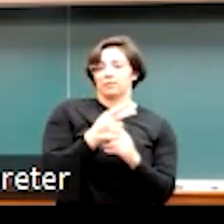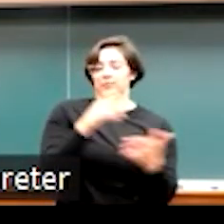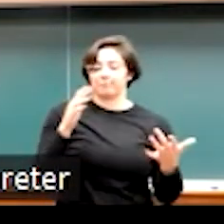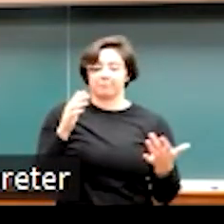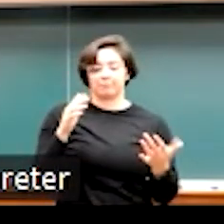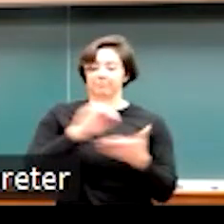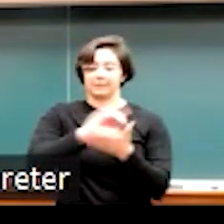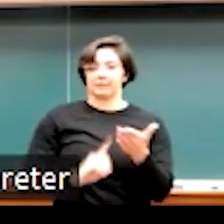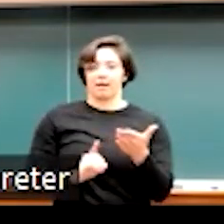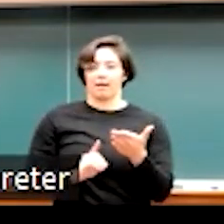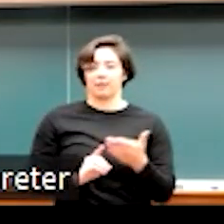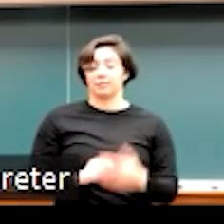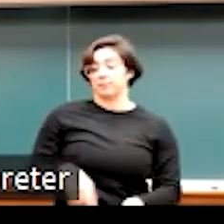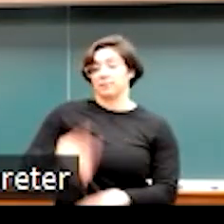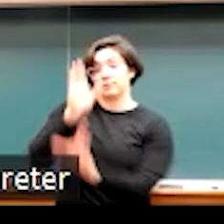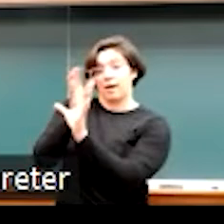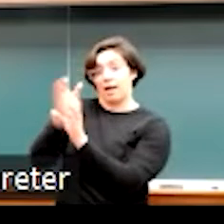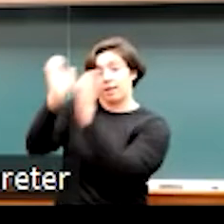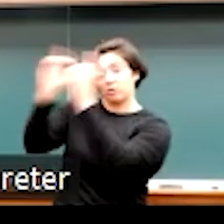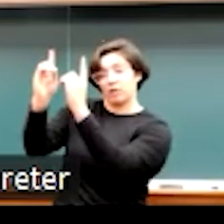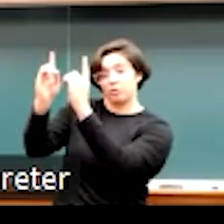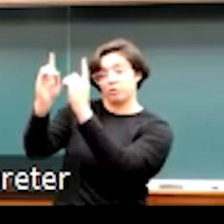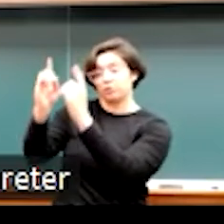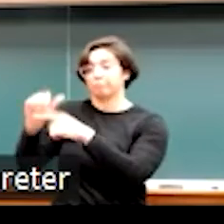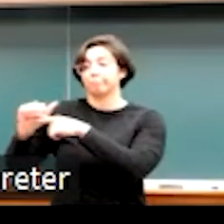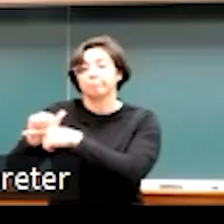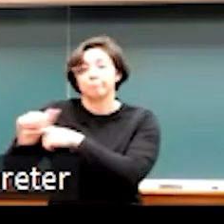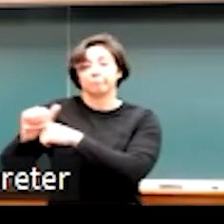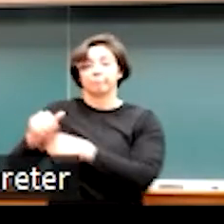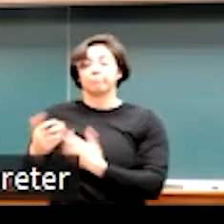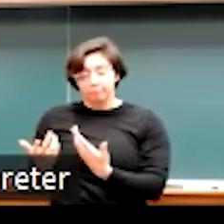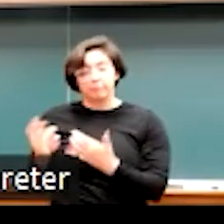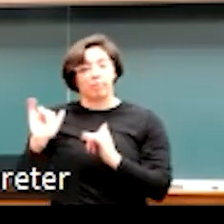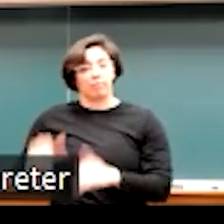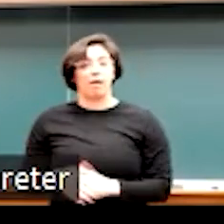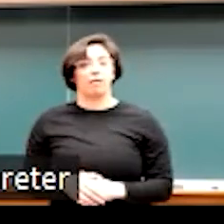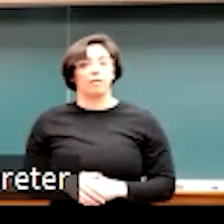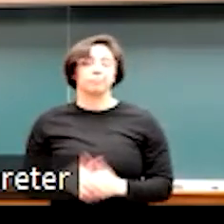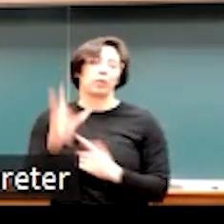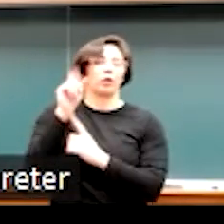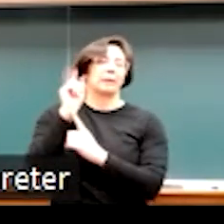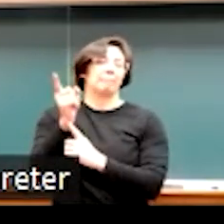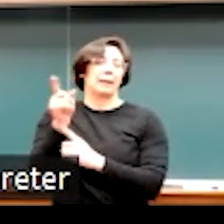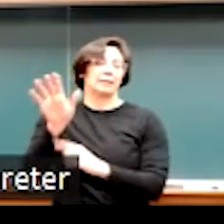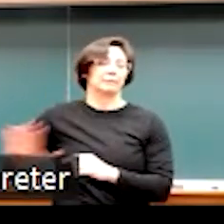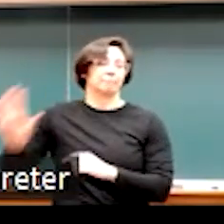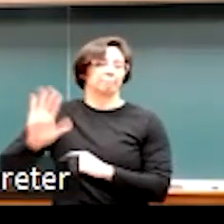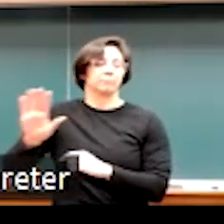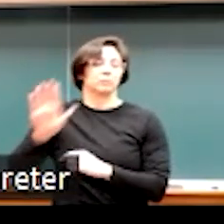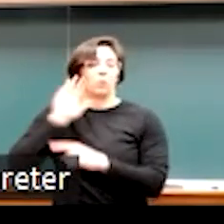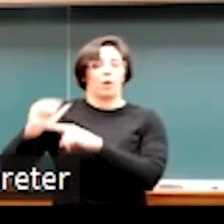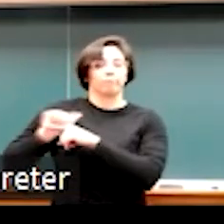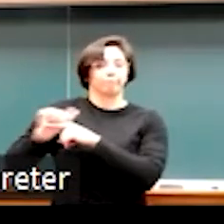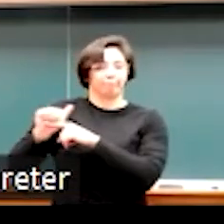And that focuses on psychoeducation, a brief in-session practice. We're talking about 30 minutes here or so in terms of